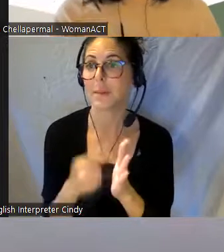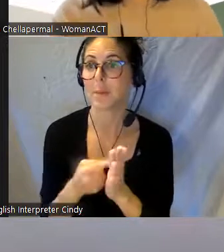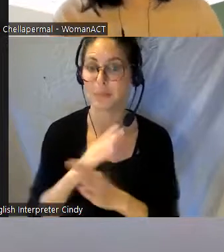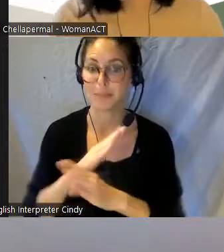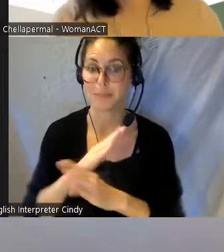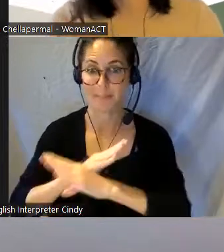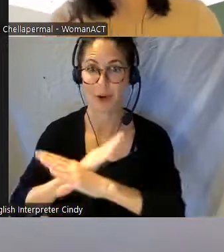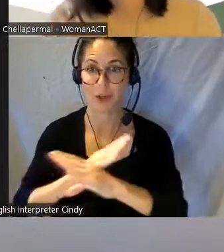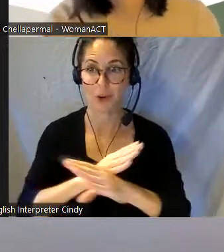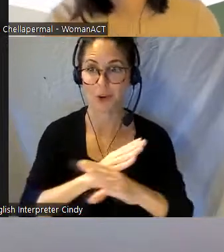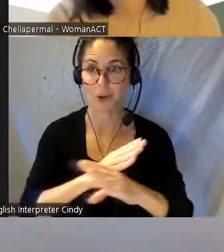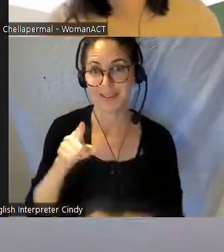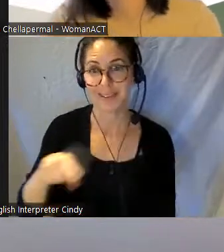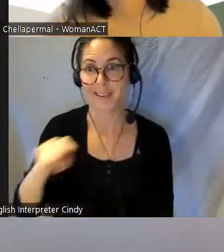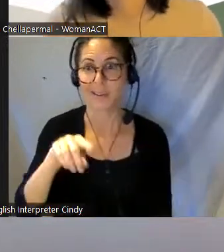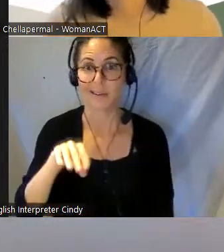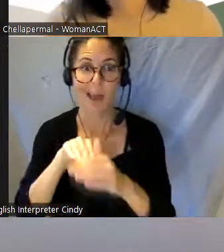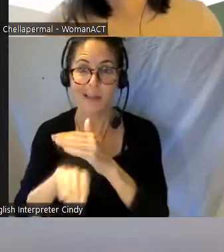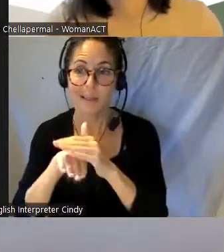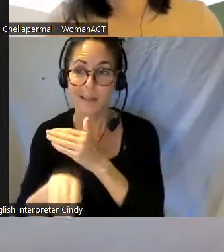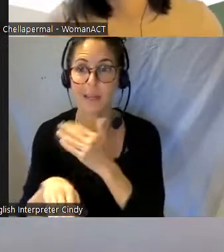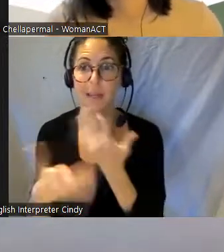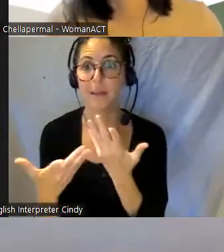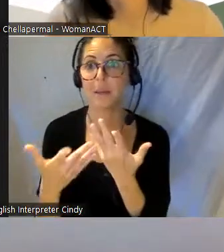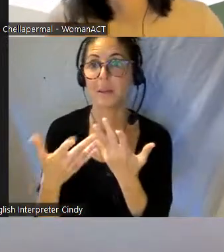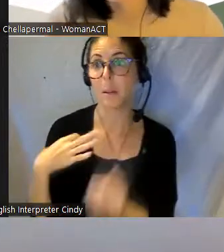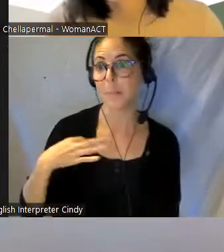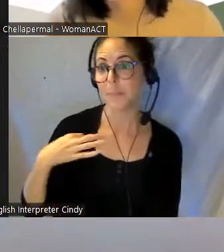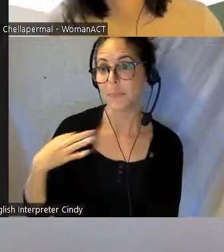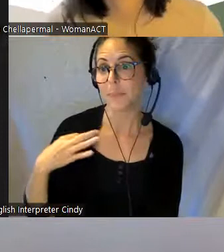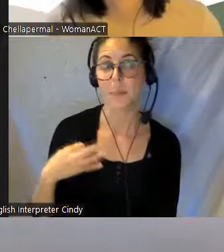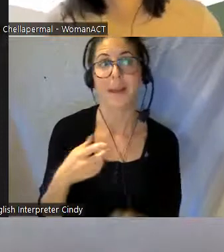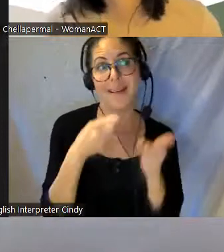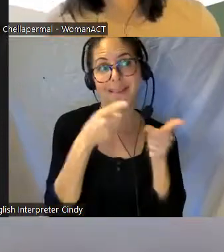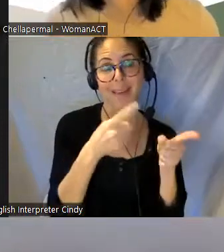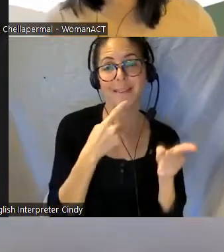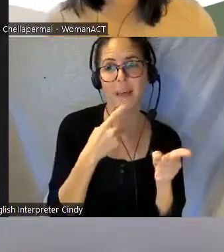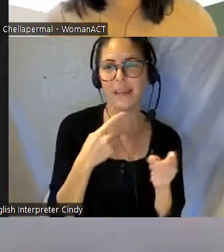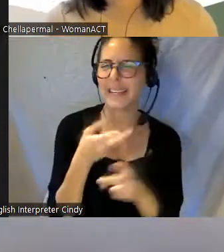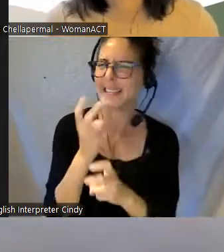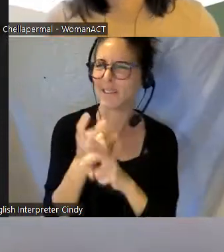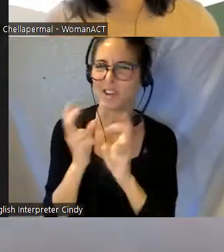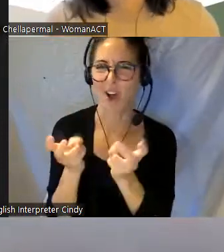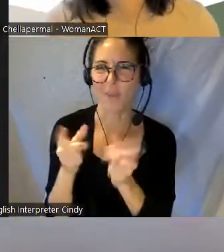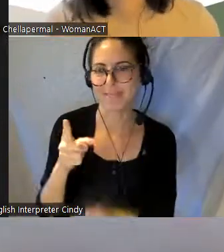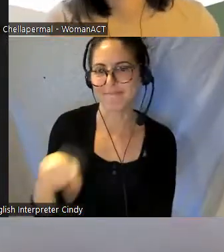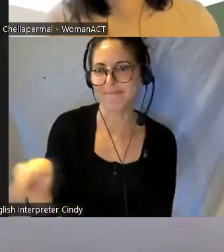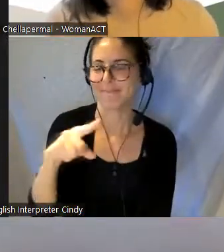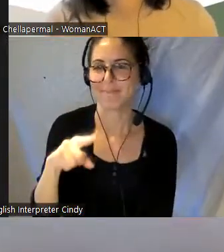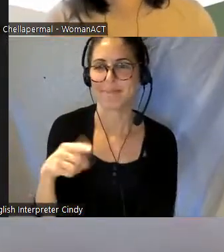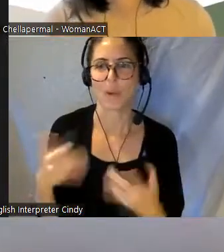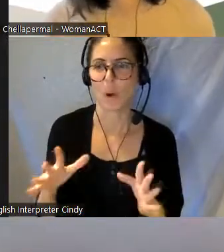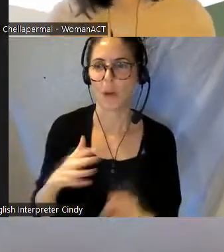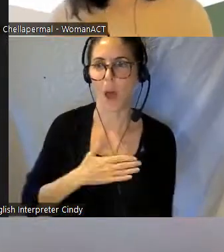experienced when accessing research participants is service providers said that it was a difficult topic and they didn't want to upset